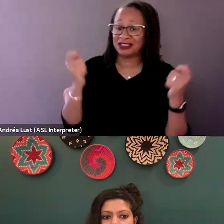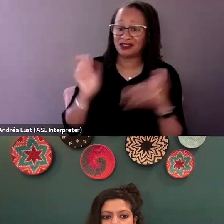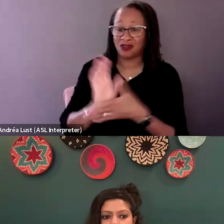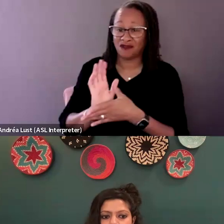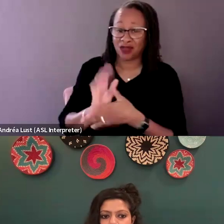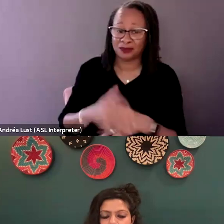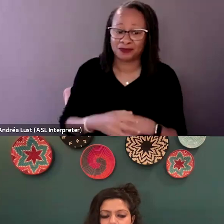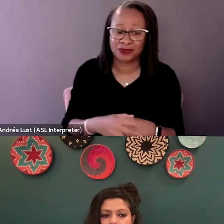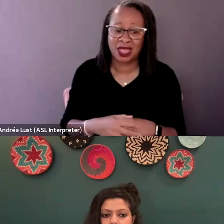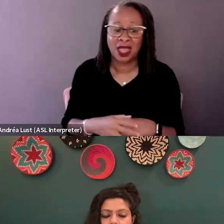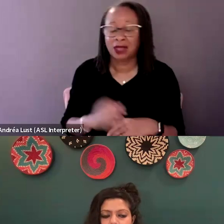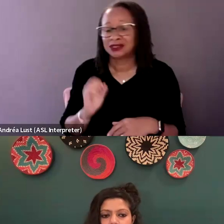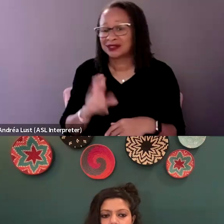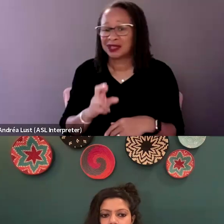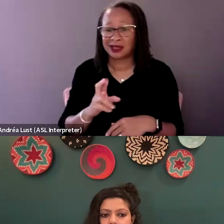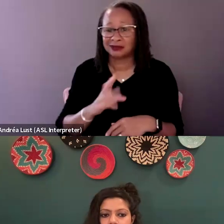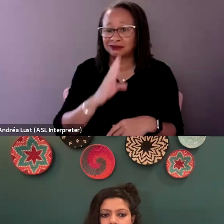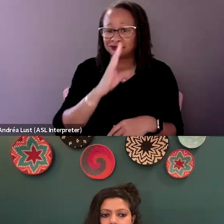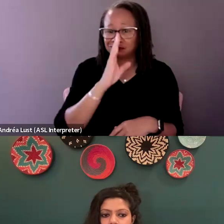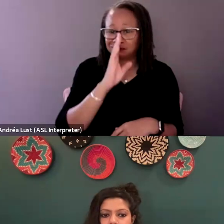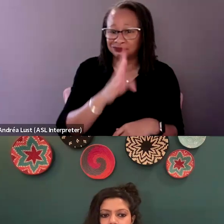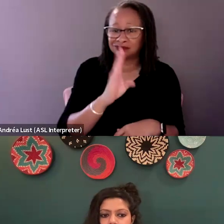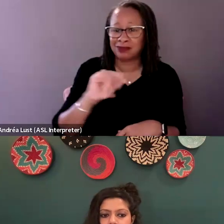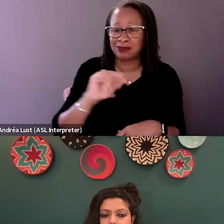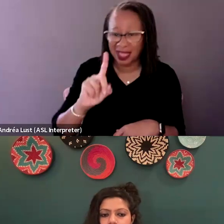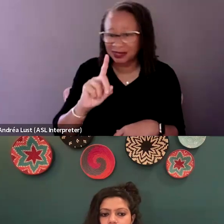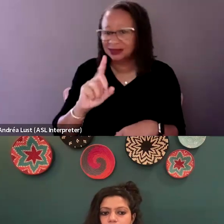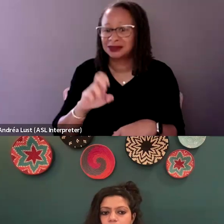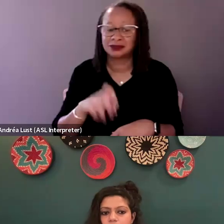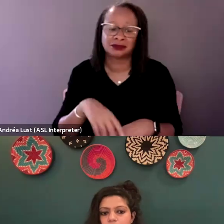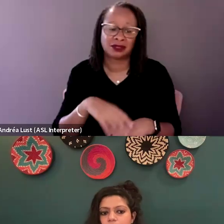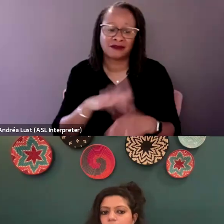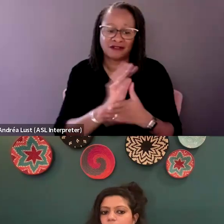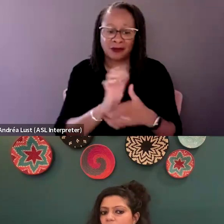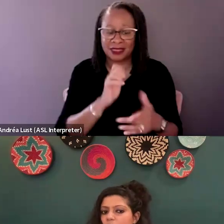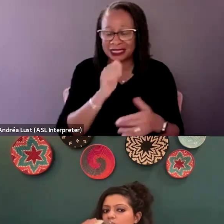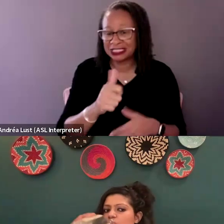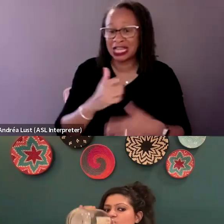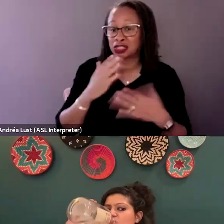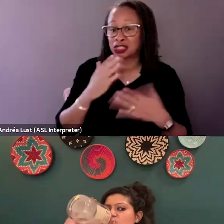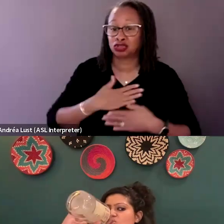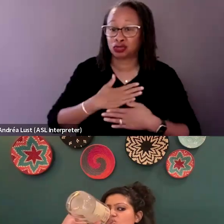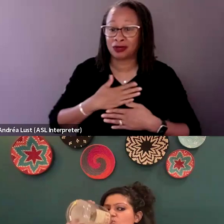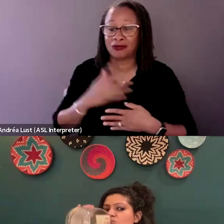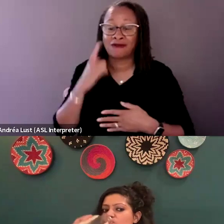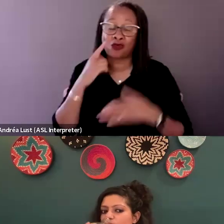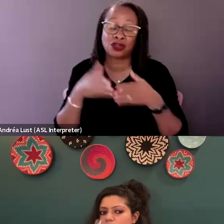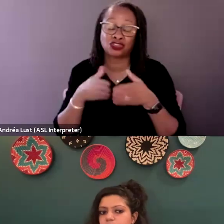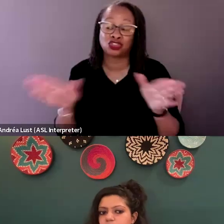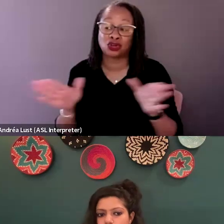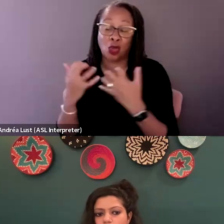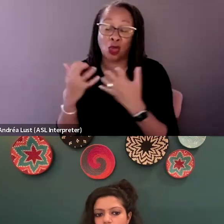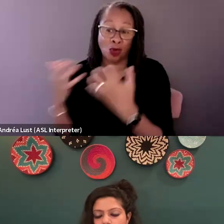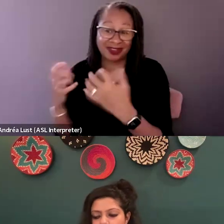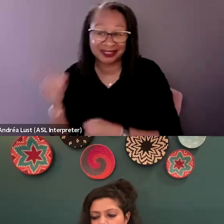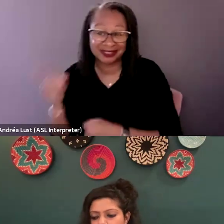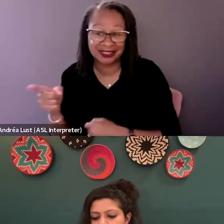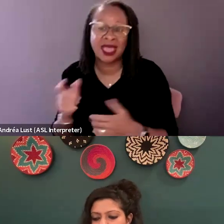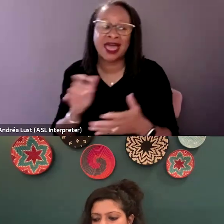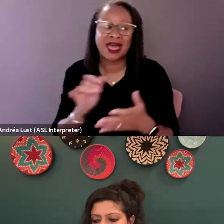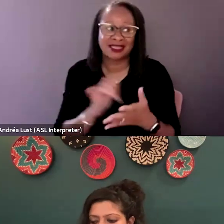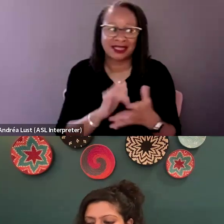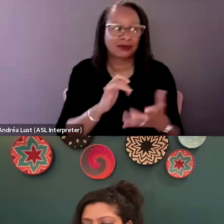hygiene tool is, how one deals with one's characters, how they are connected or tethered to the journey of the film.